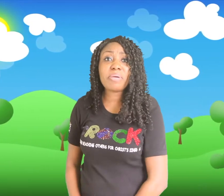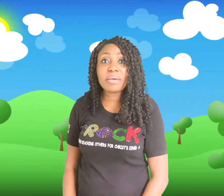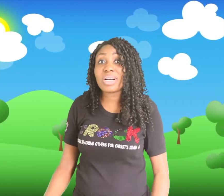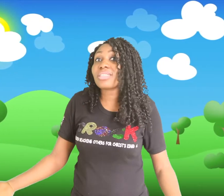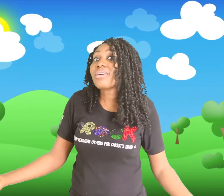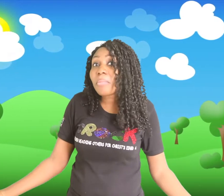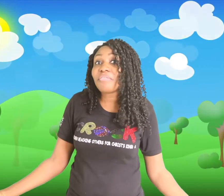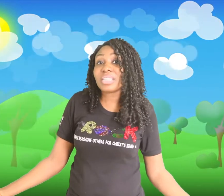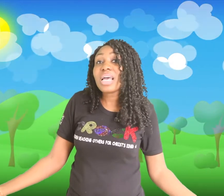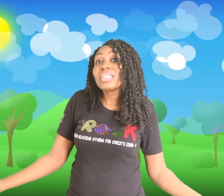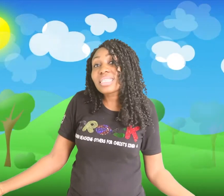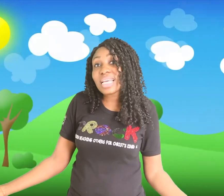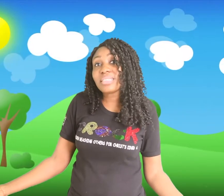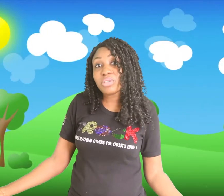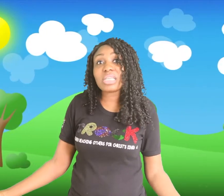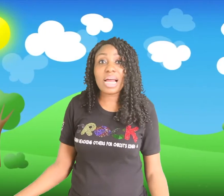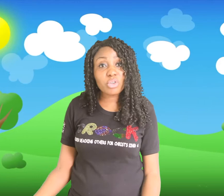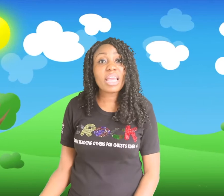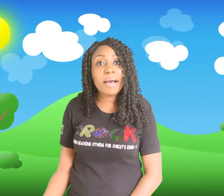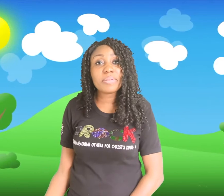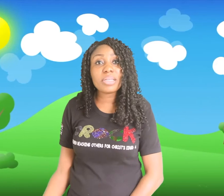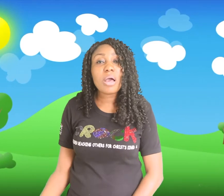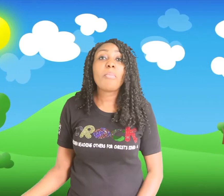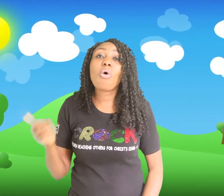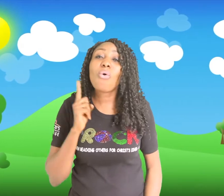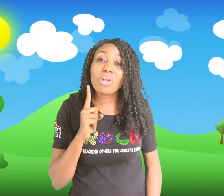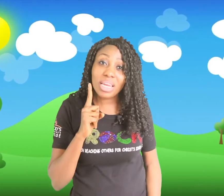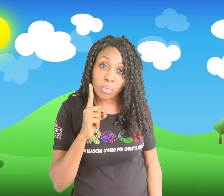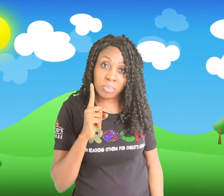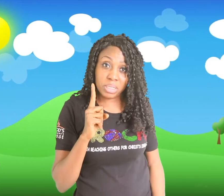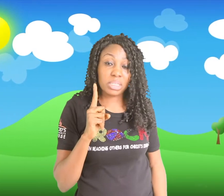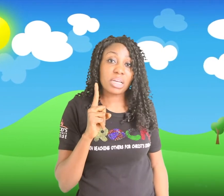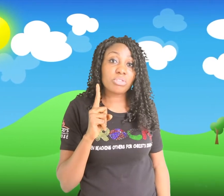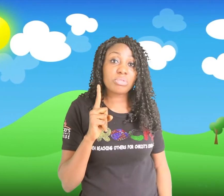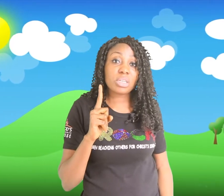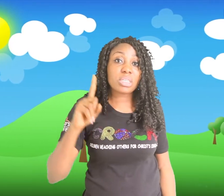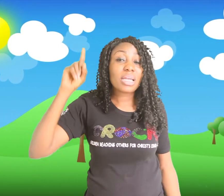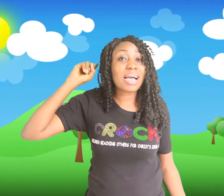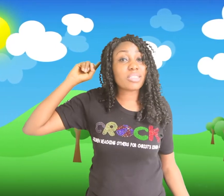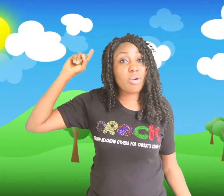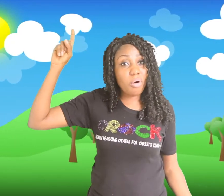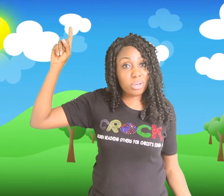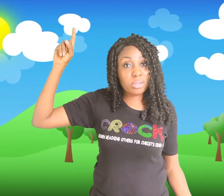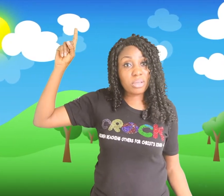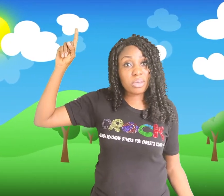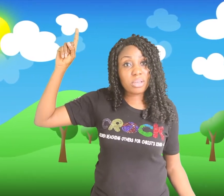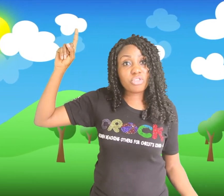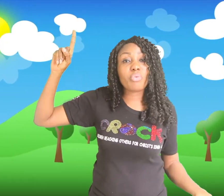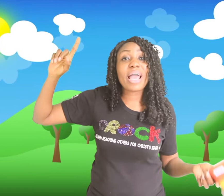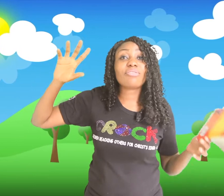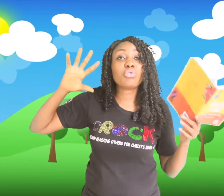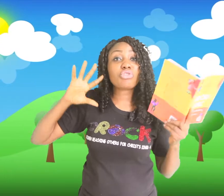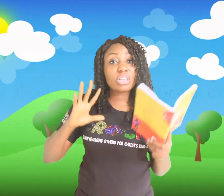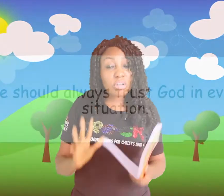happened in the Bible, and some of it, these testimonies are actually happening. But only one person can do this. That's God.